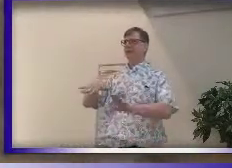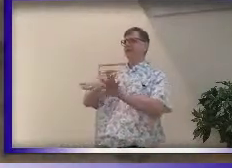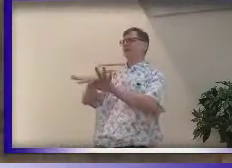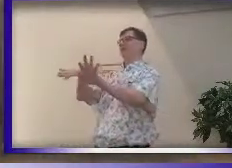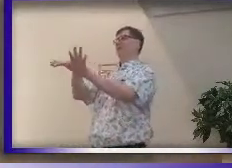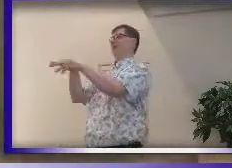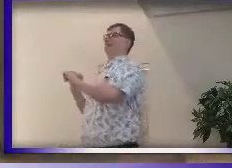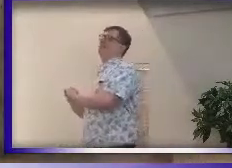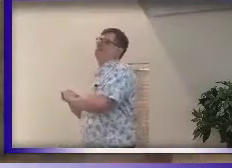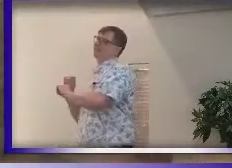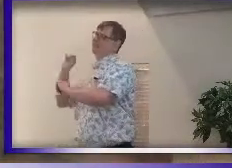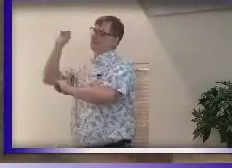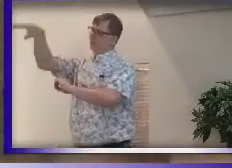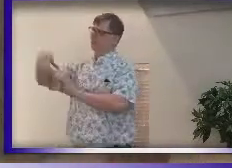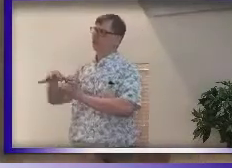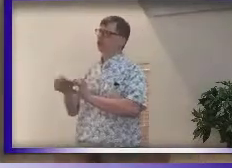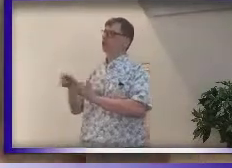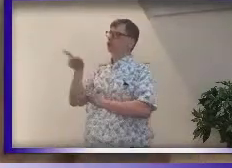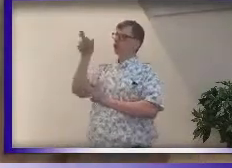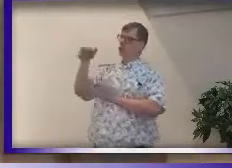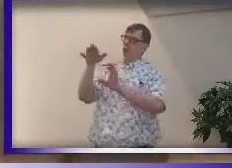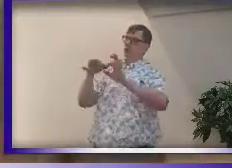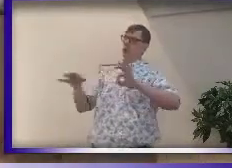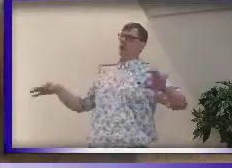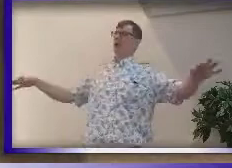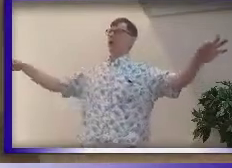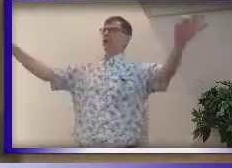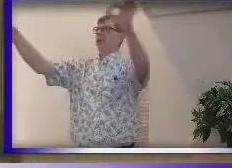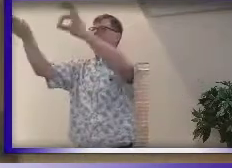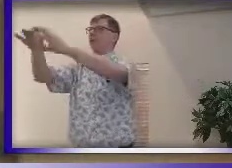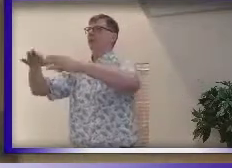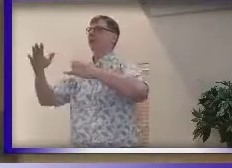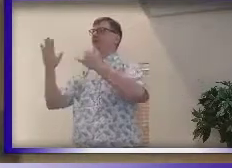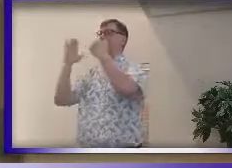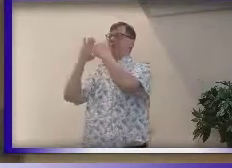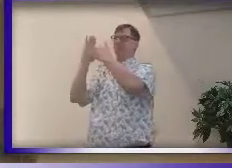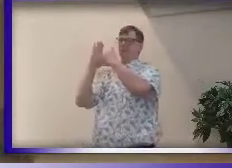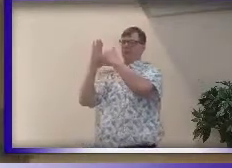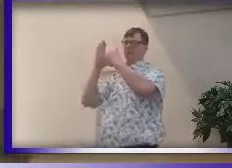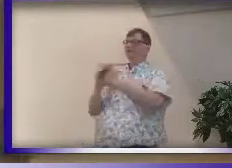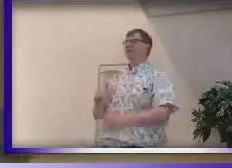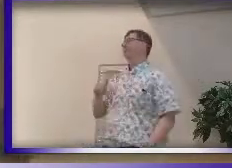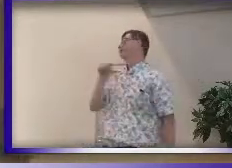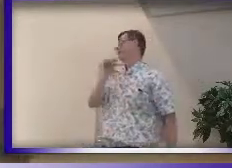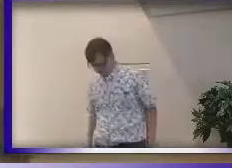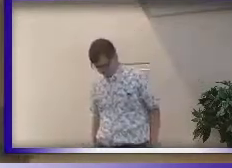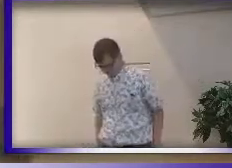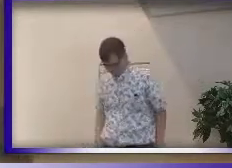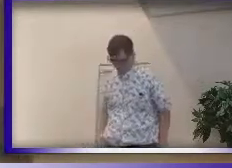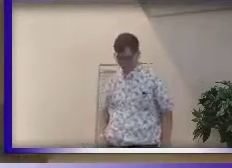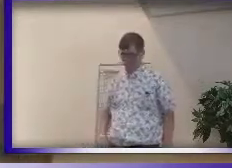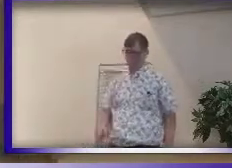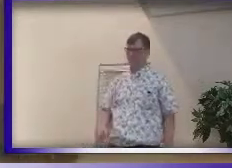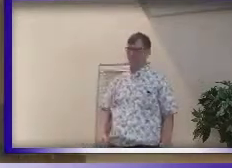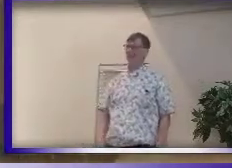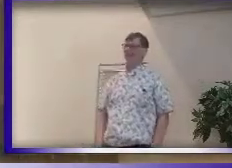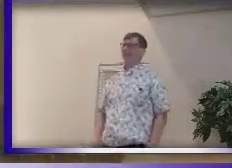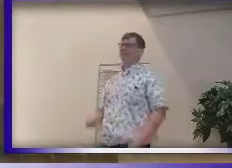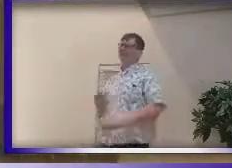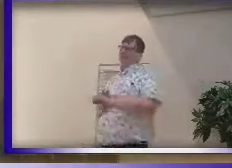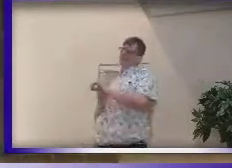Well, I don't generally fling people. I will not fondle the flock, I will not fleece the flock, I will not fling the